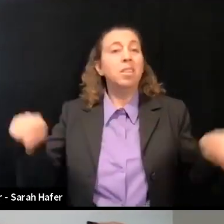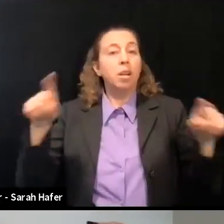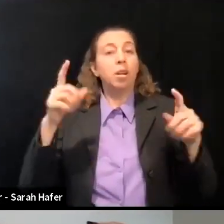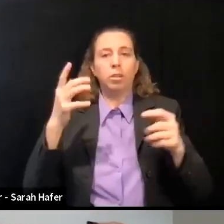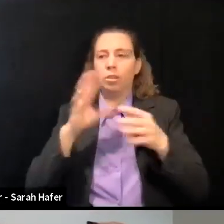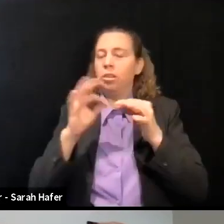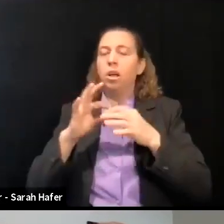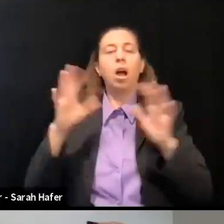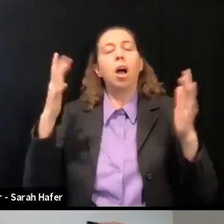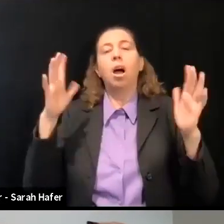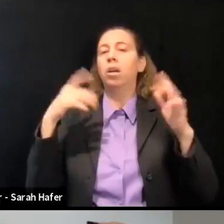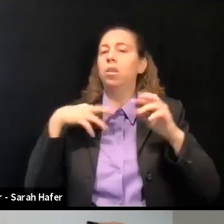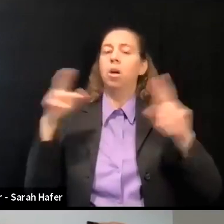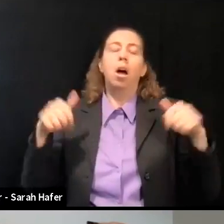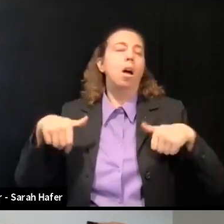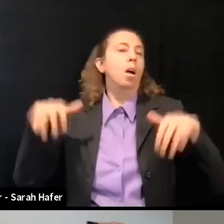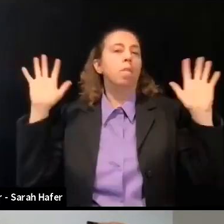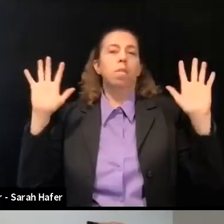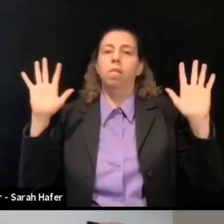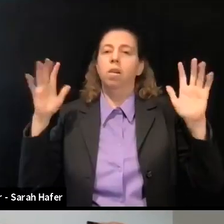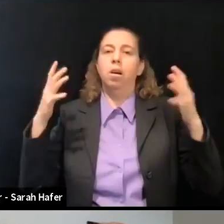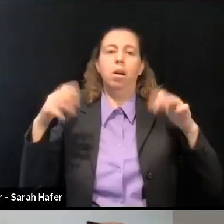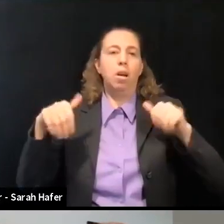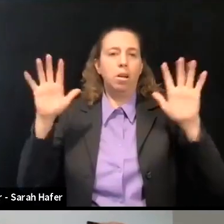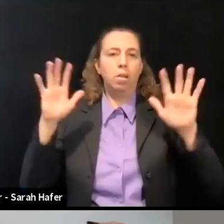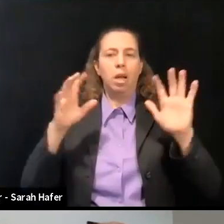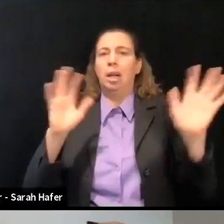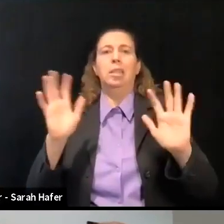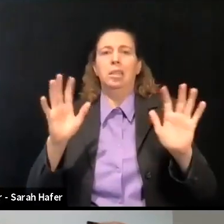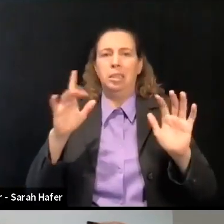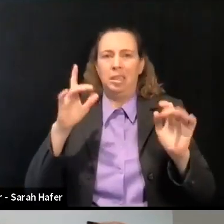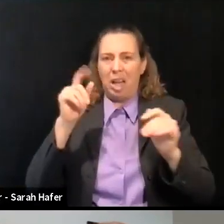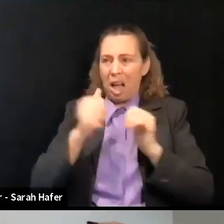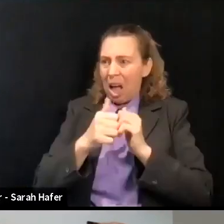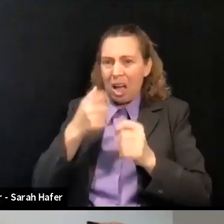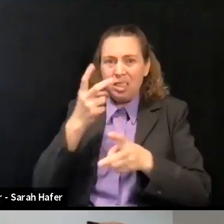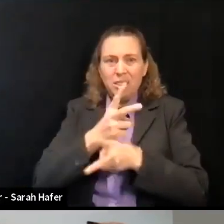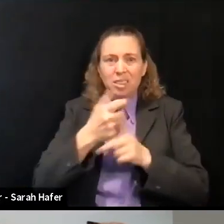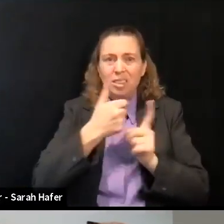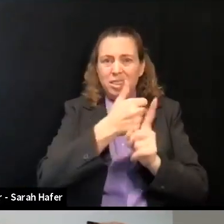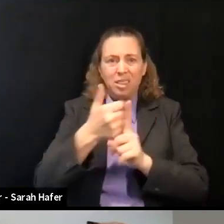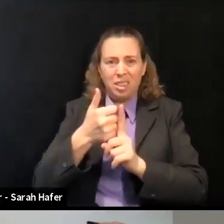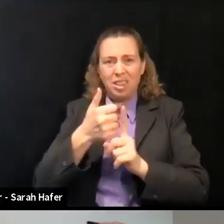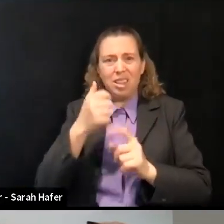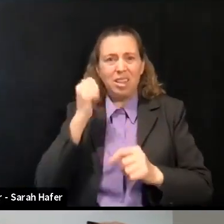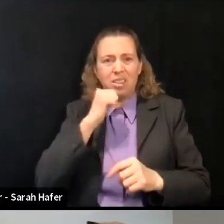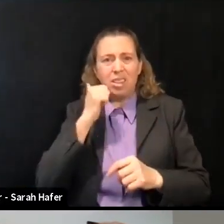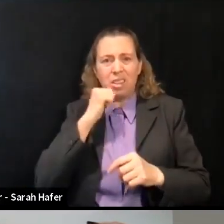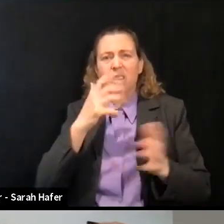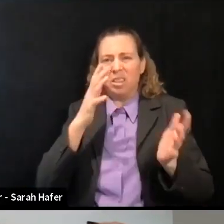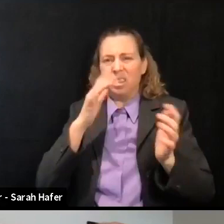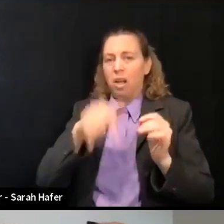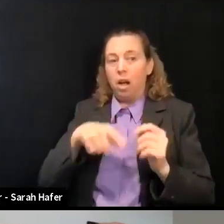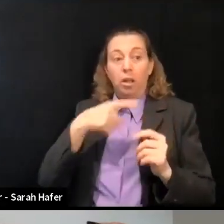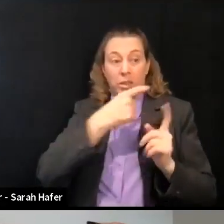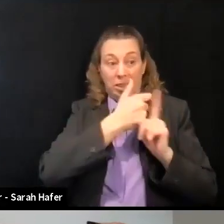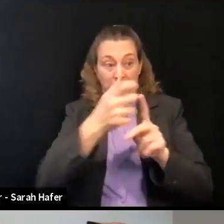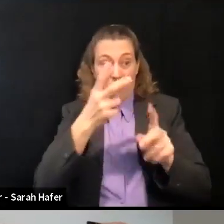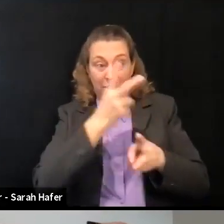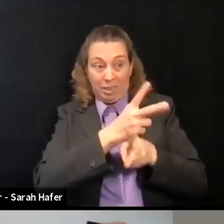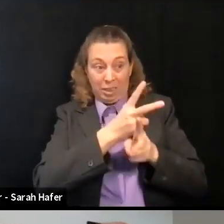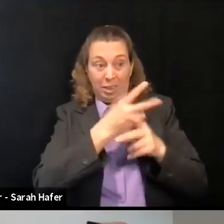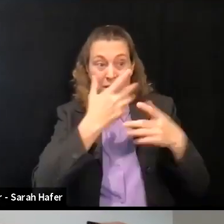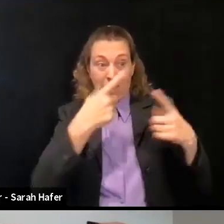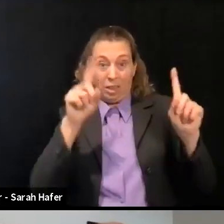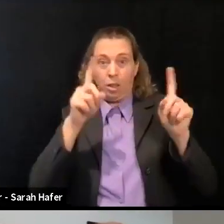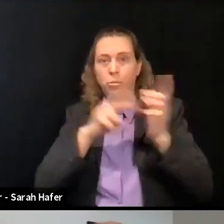day to take care of ourselves and model that to our children? Because when we model that to our children, we also